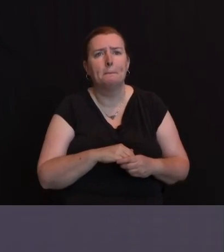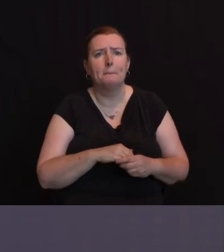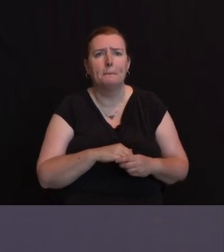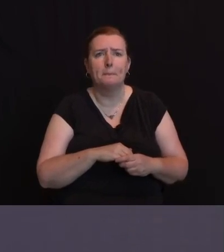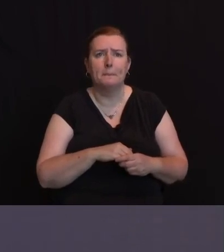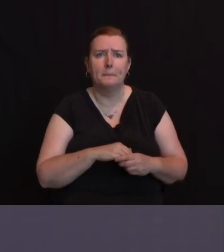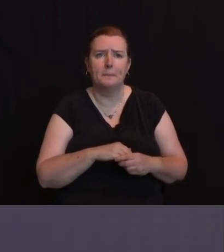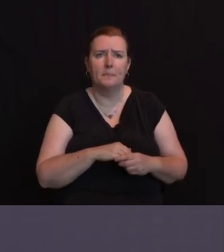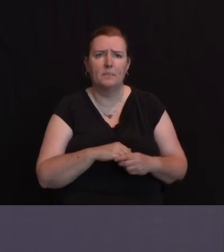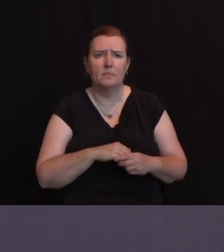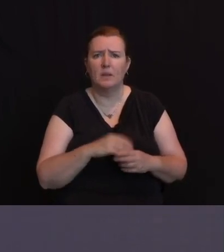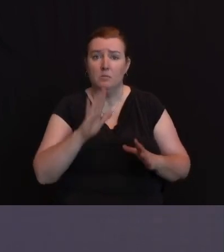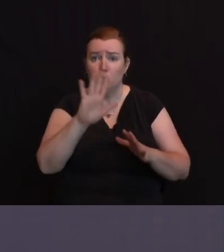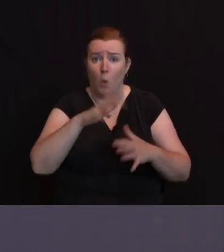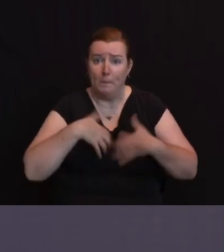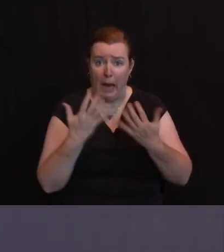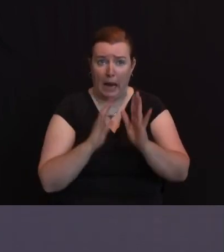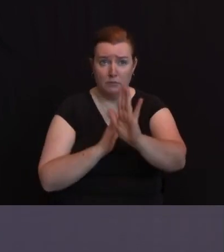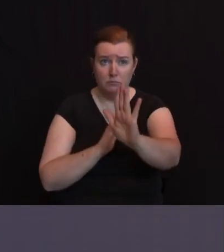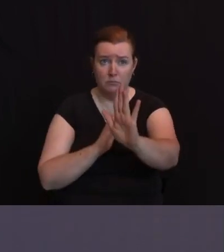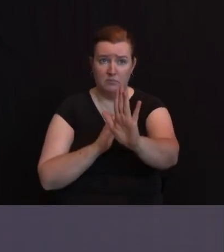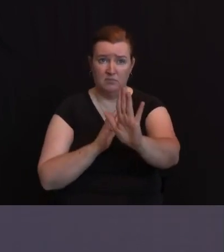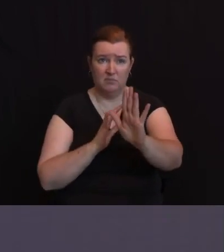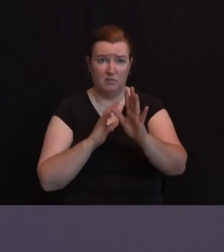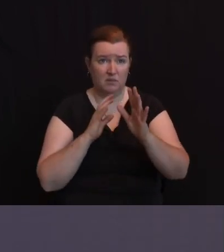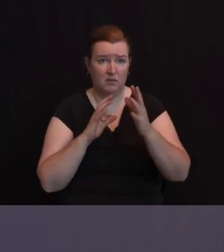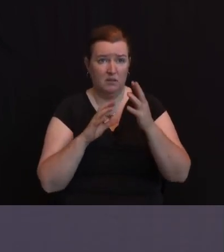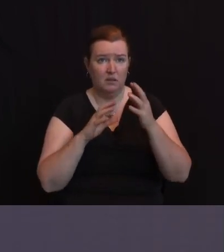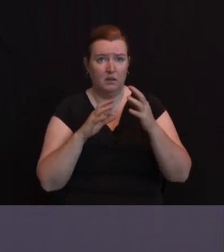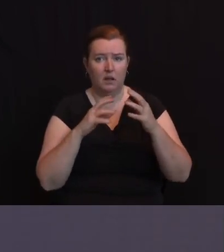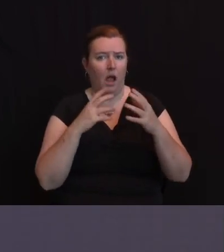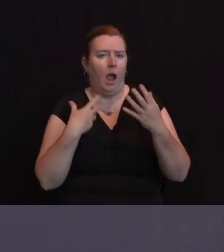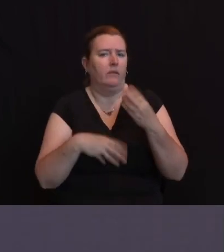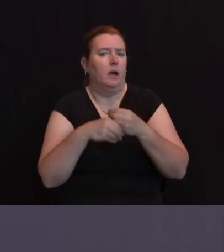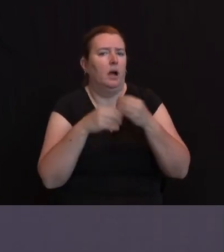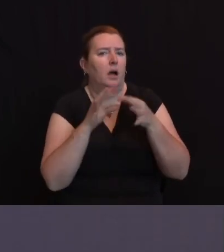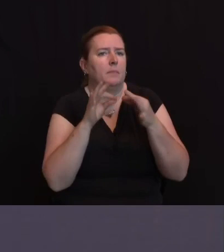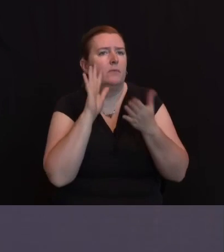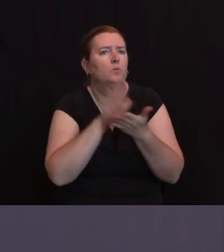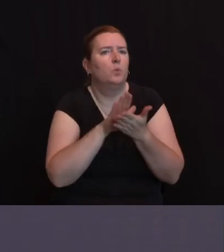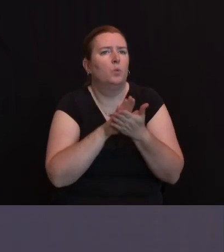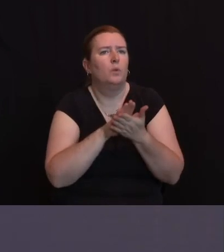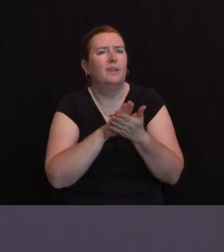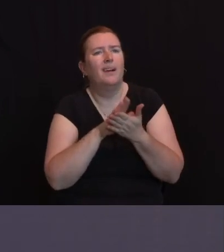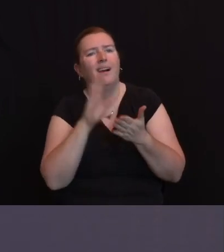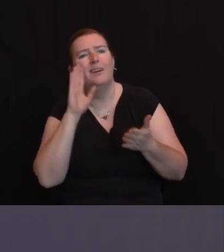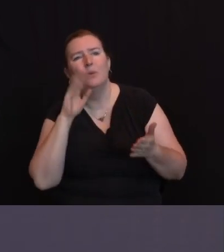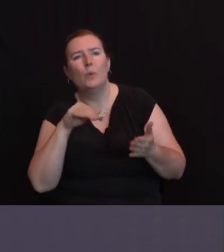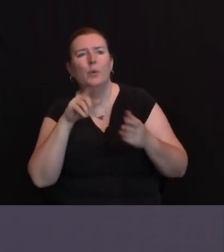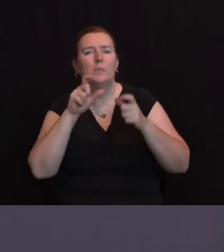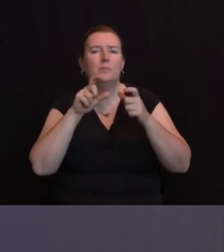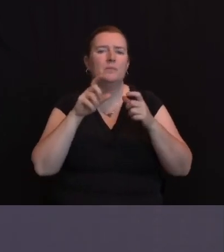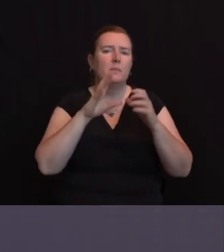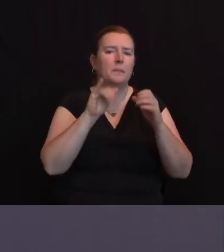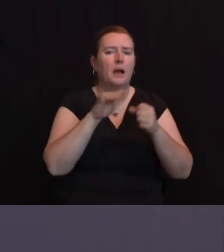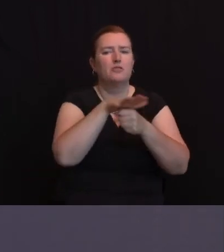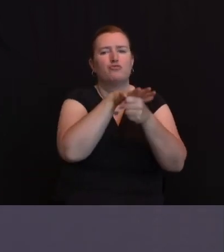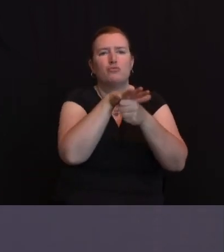Don't be mad at me, Dave. I've got nothing really to add on the school front. We know that folks by district are taking this really